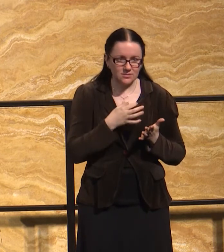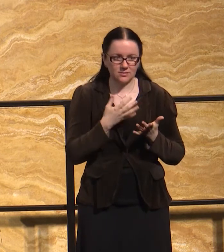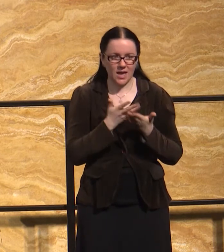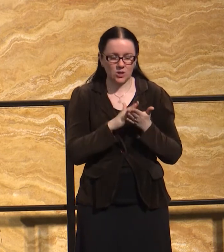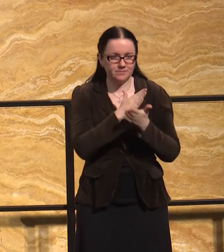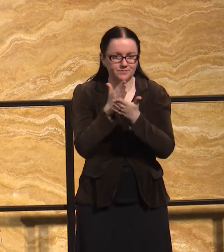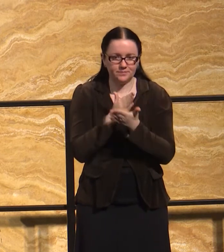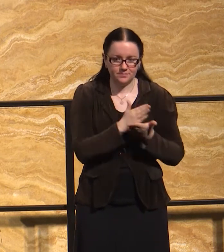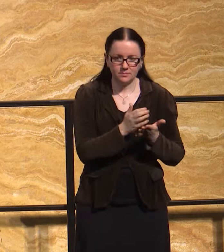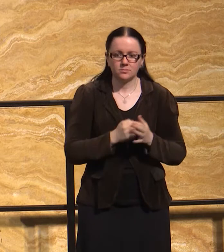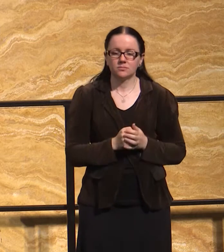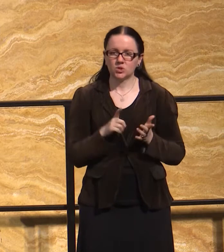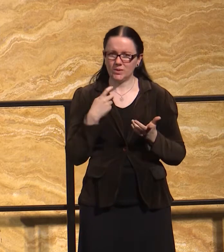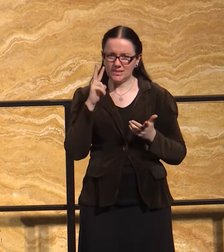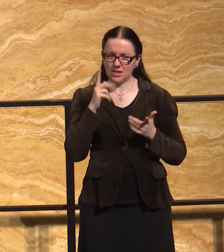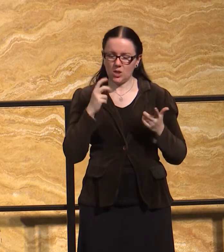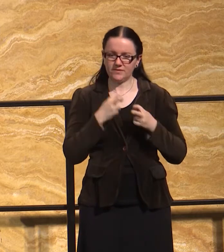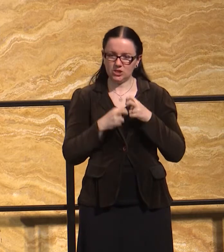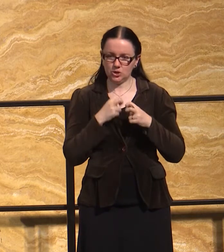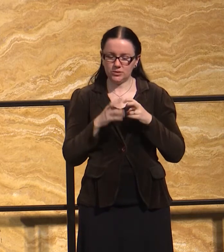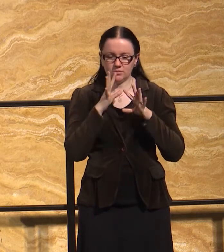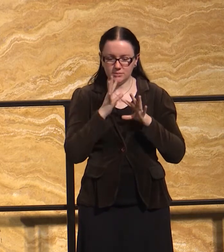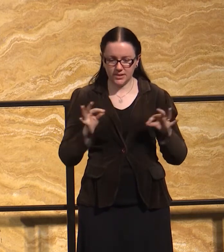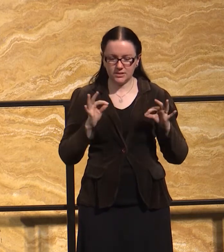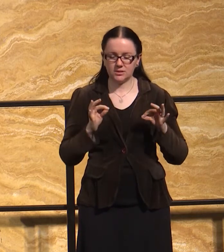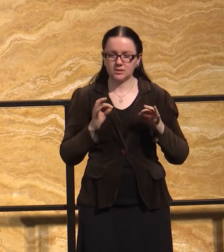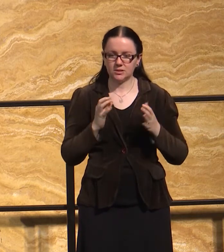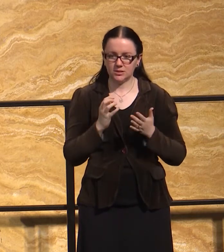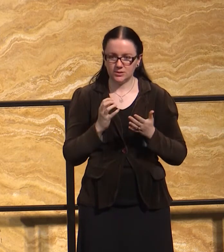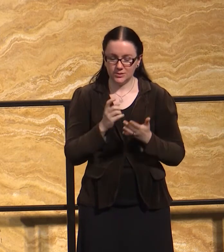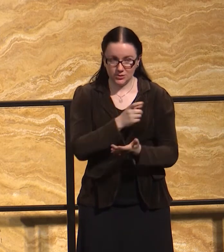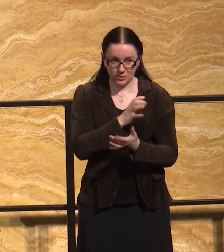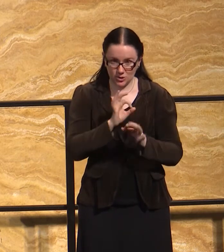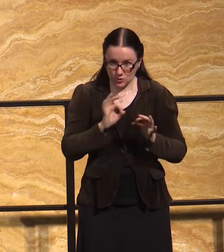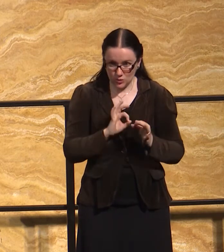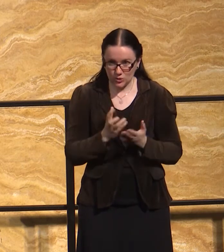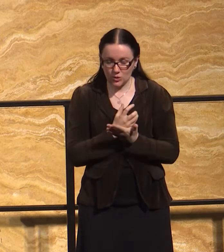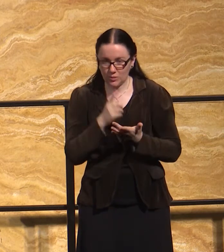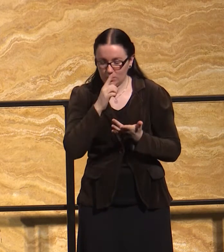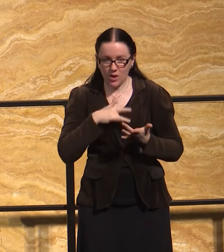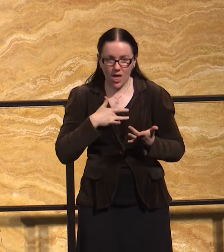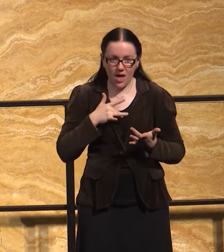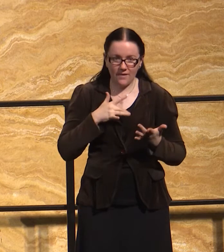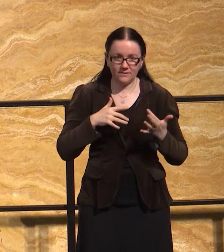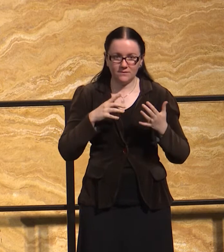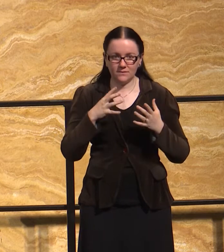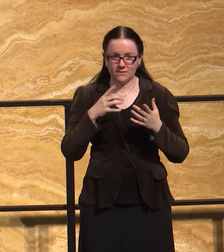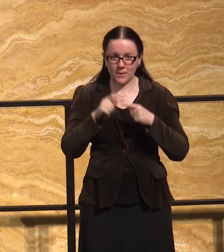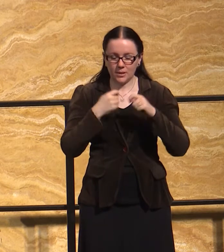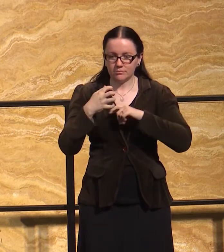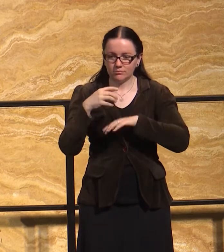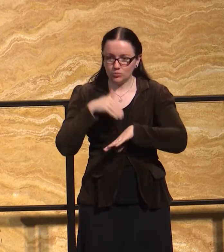the issues of peace, security, insecurity of people's lives leading to problems that